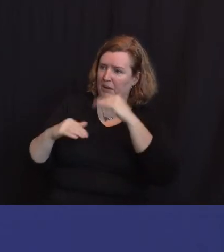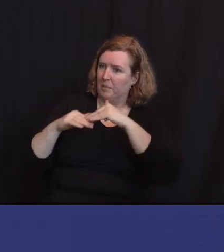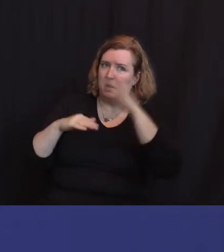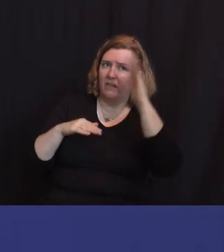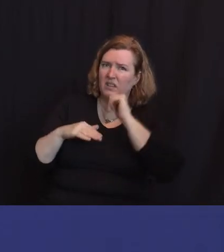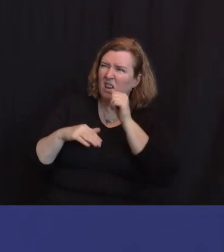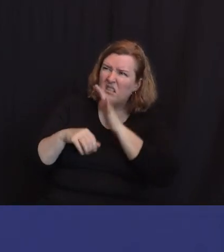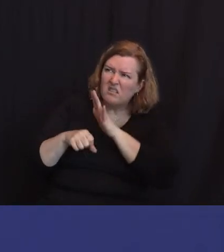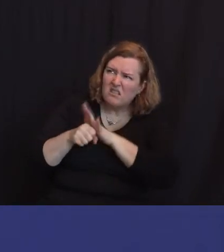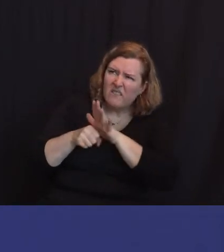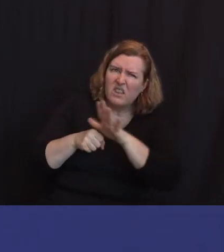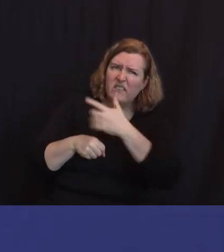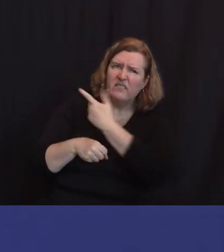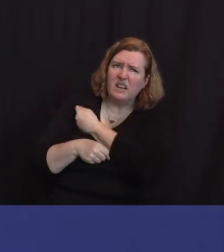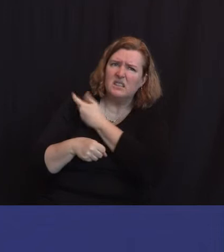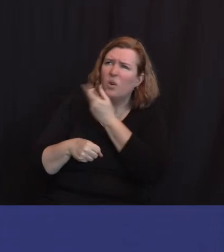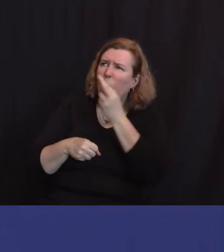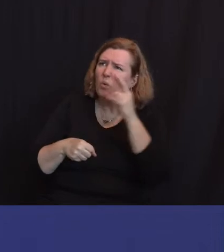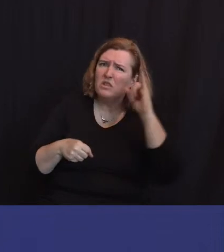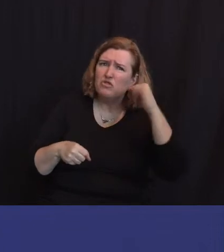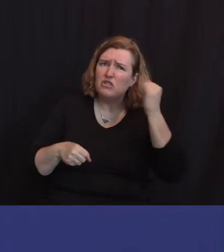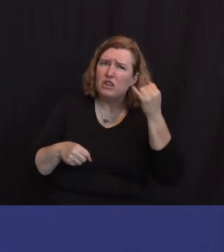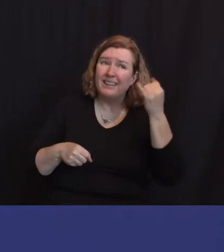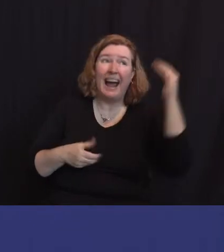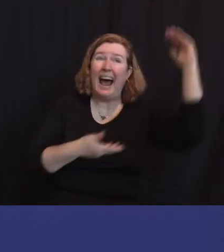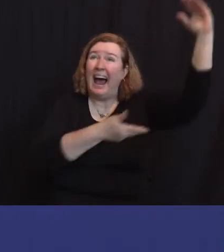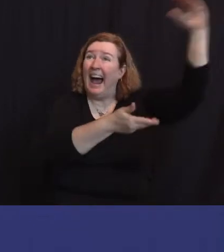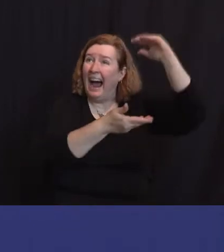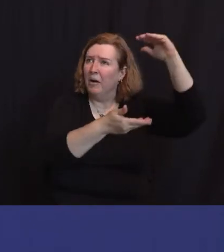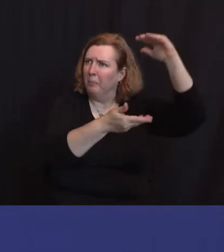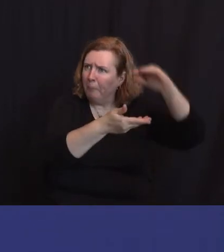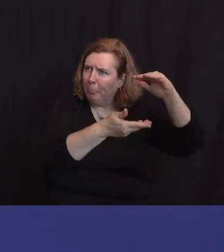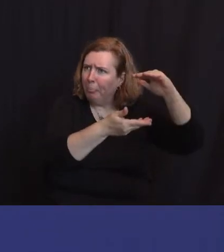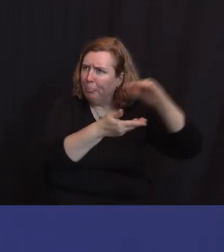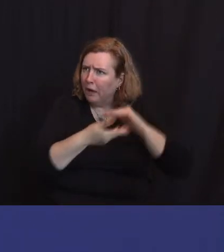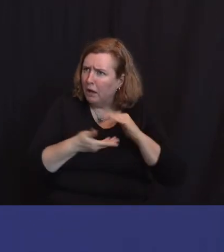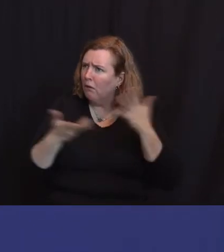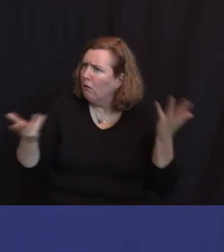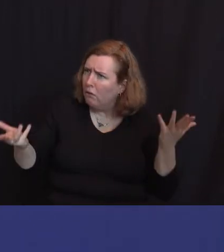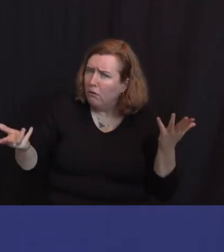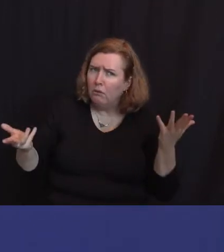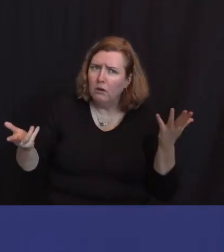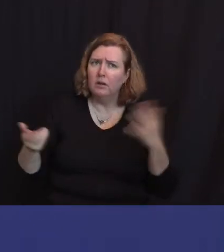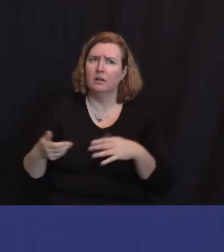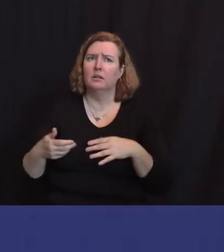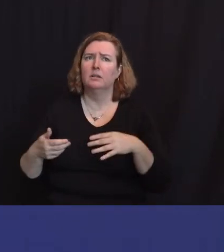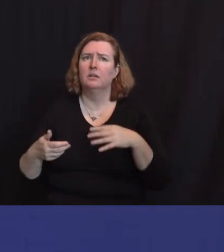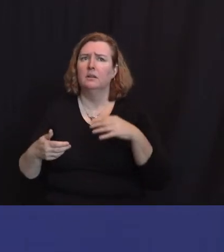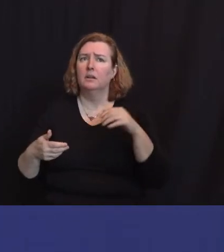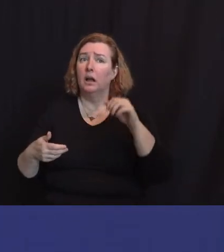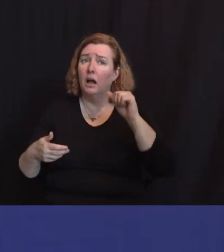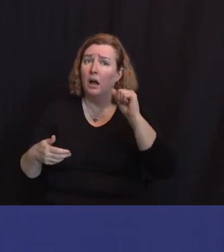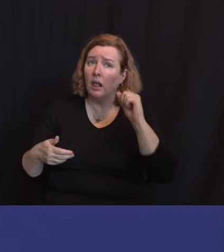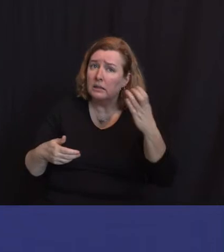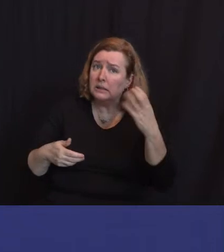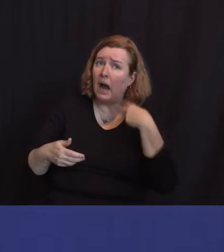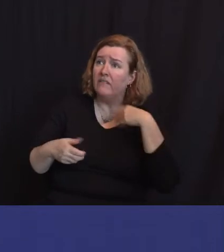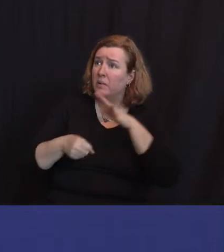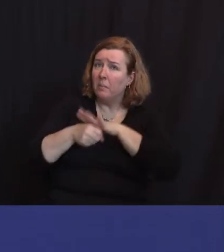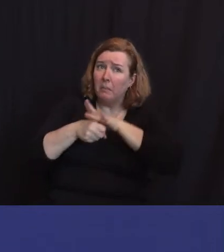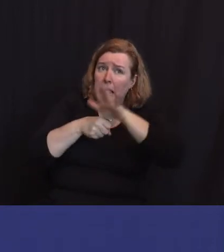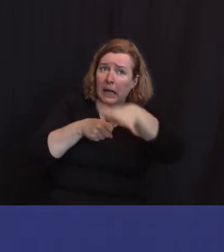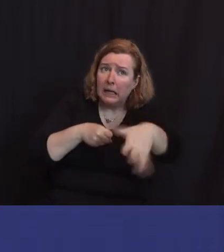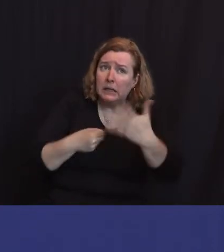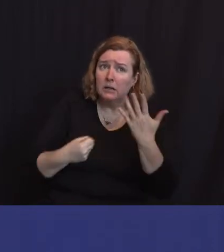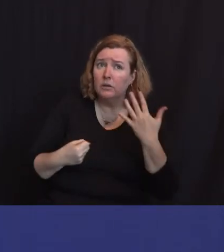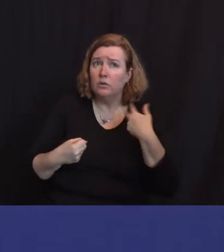that J&J is going to be down at least next week. If Atlantic City has a big supply, should there be some thought